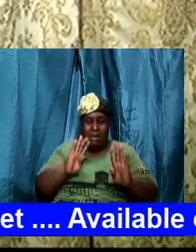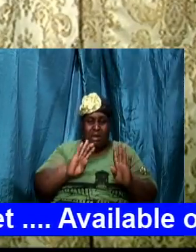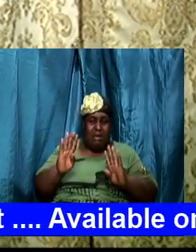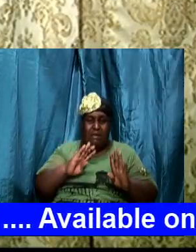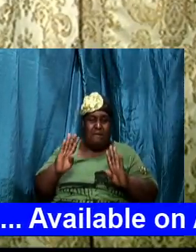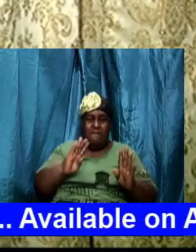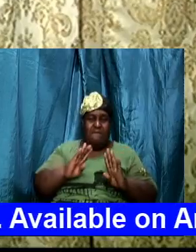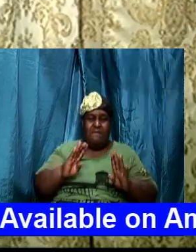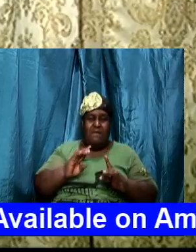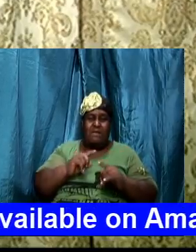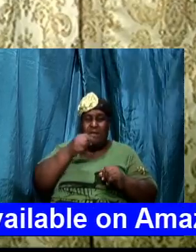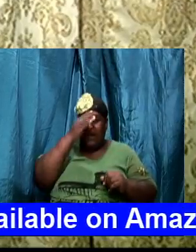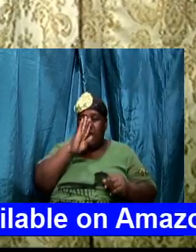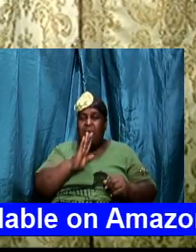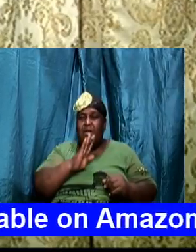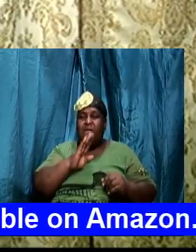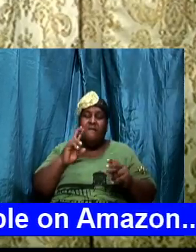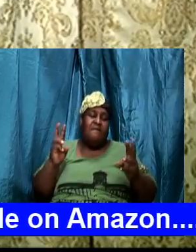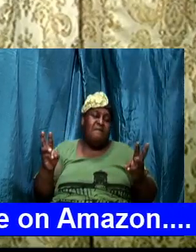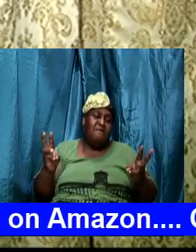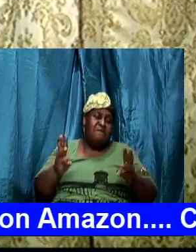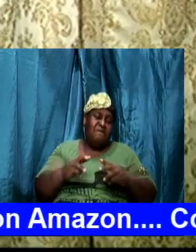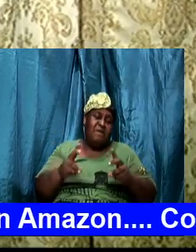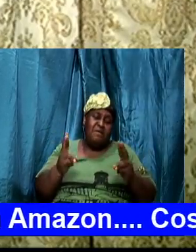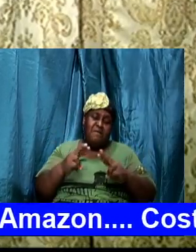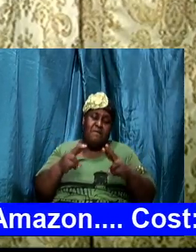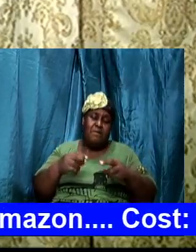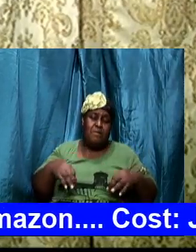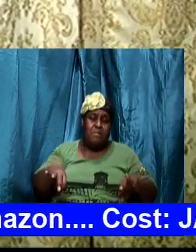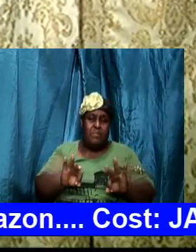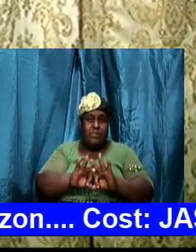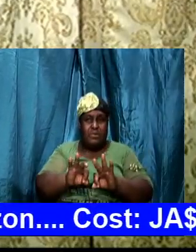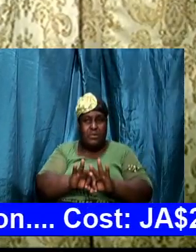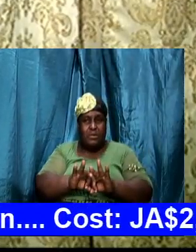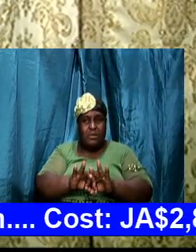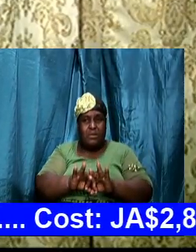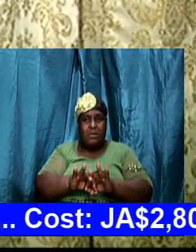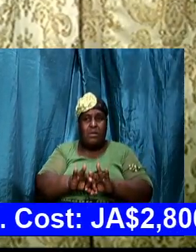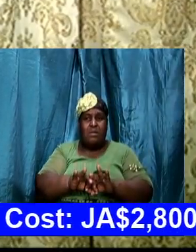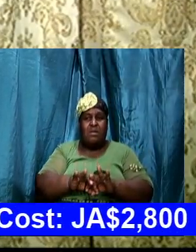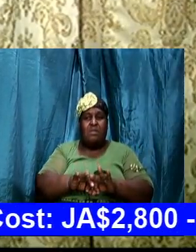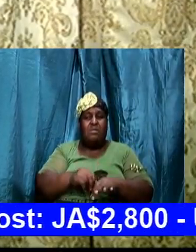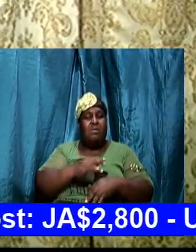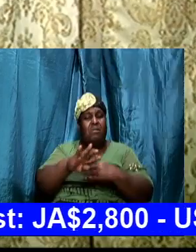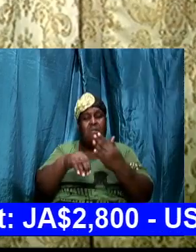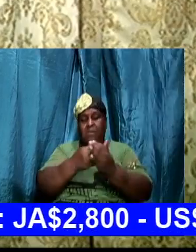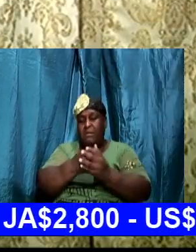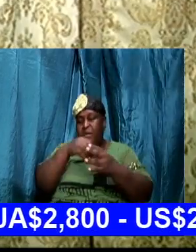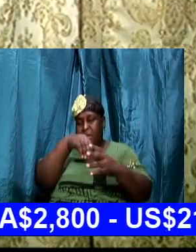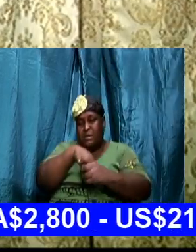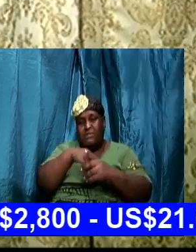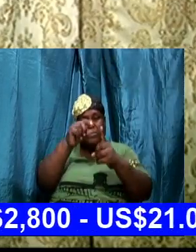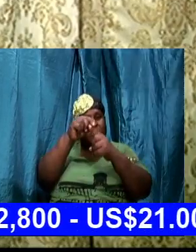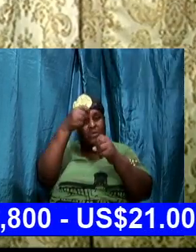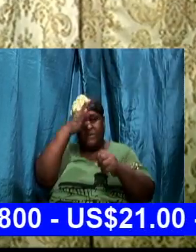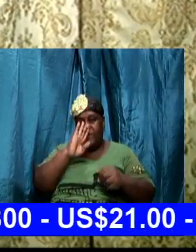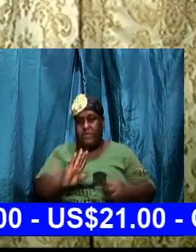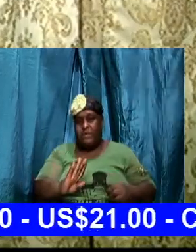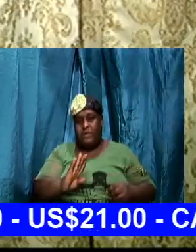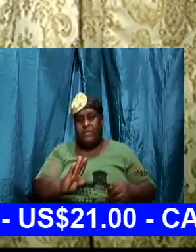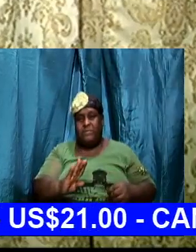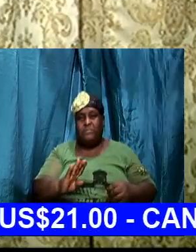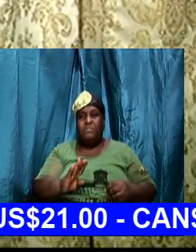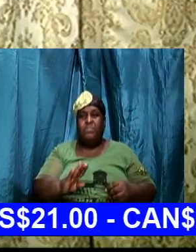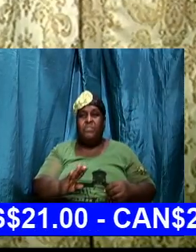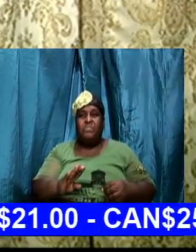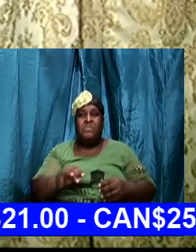important. And they are all outlined in the word of Almighty God. It